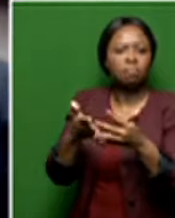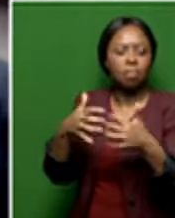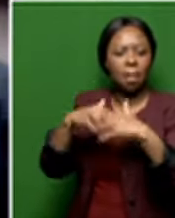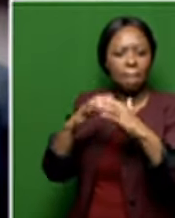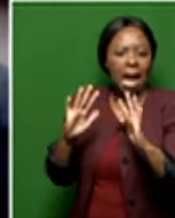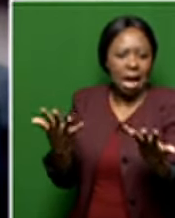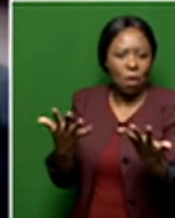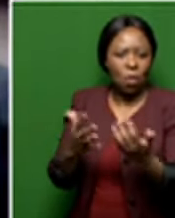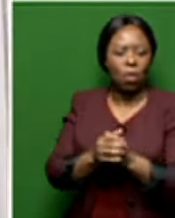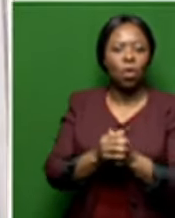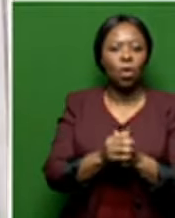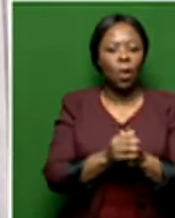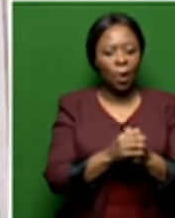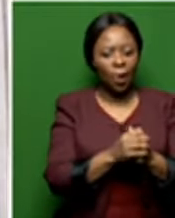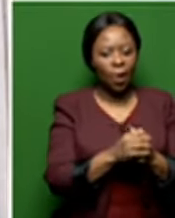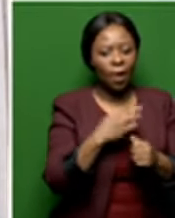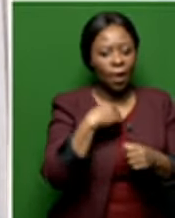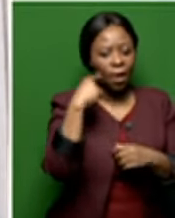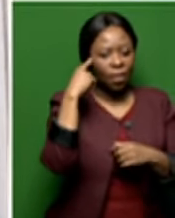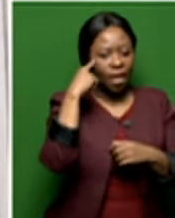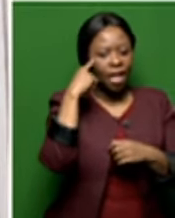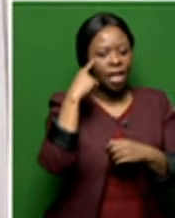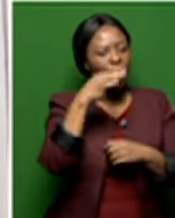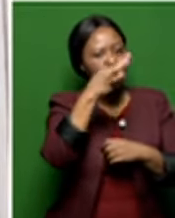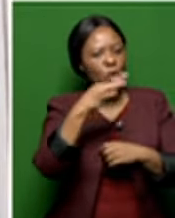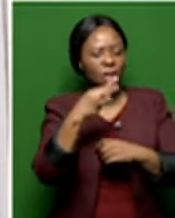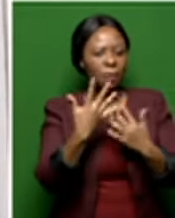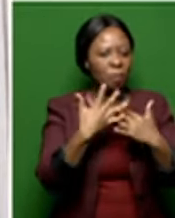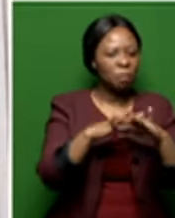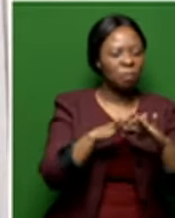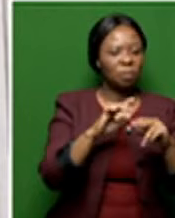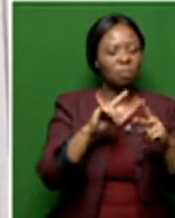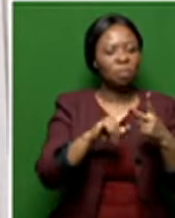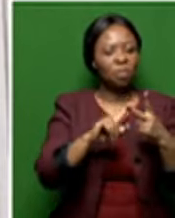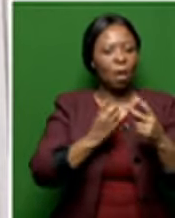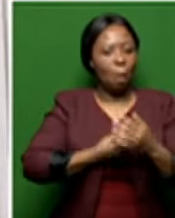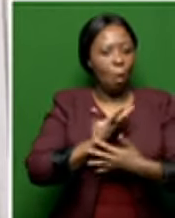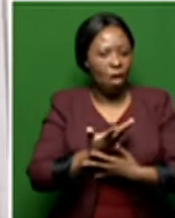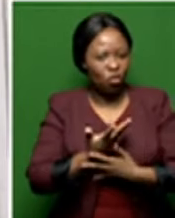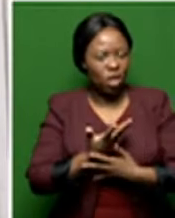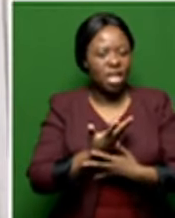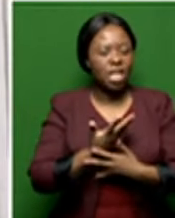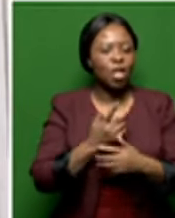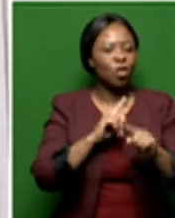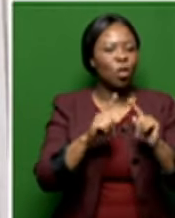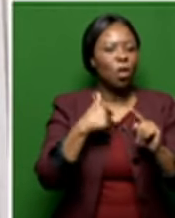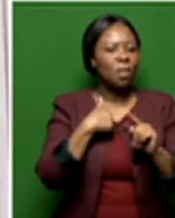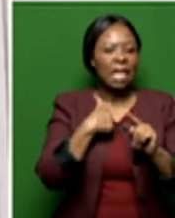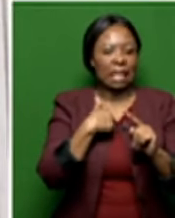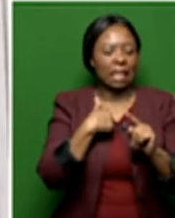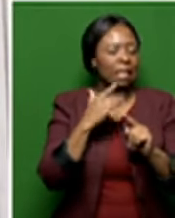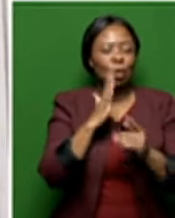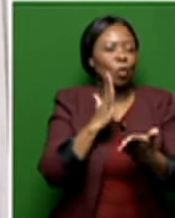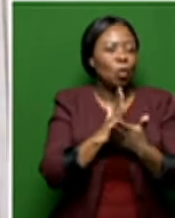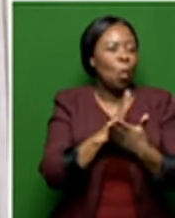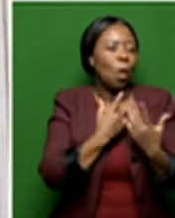I think for me, Sims, I've always dreamt music and I've always written poetry, but I just never knew what I needed to do with